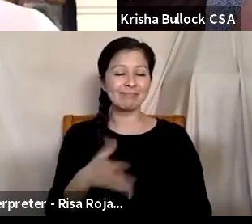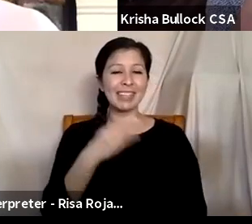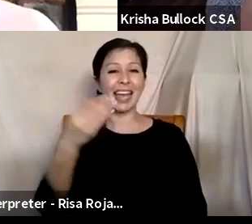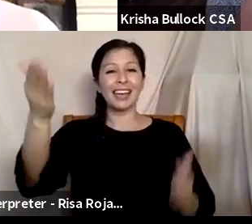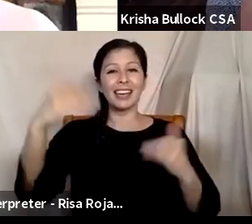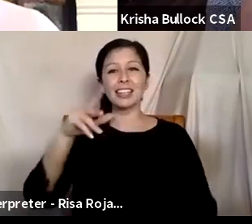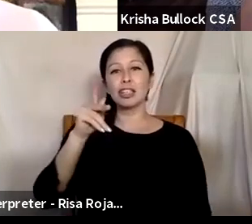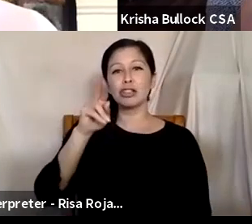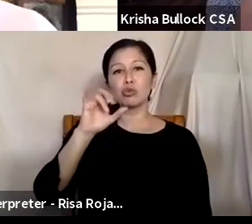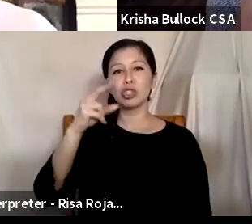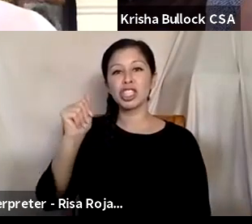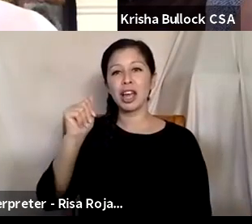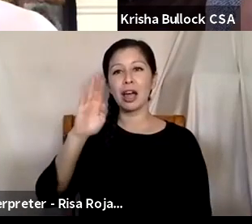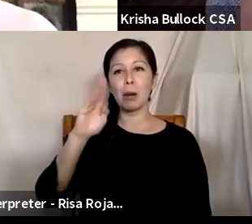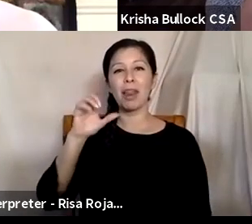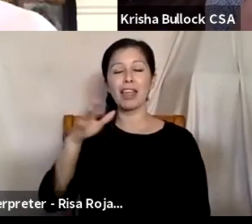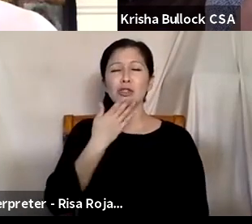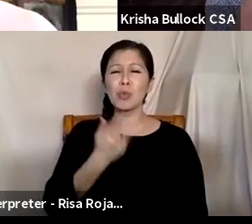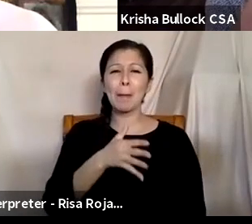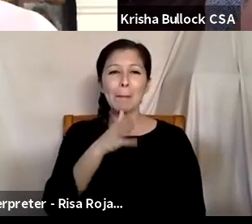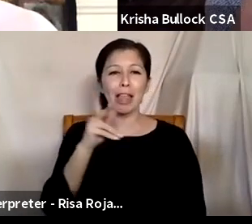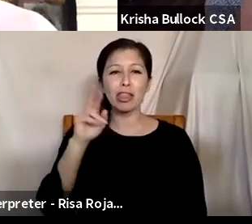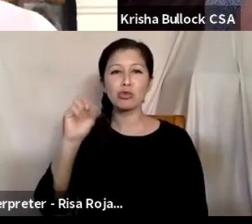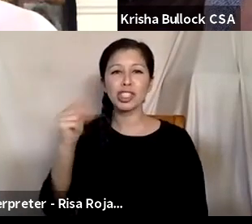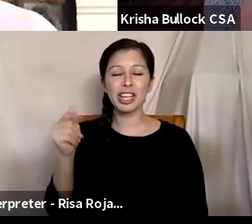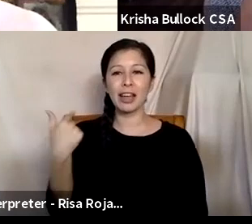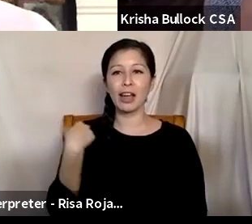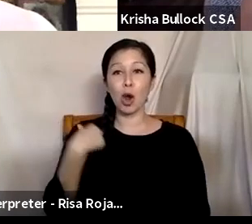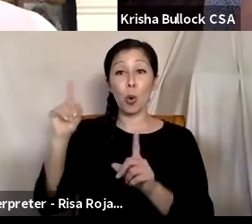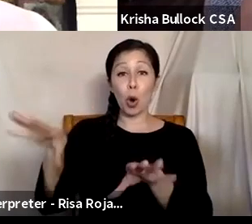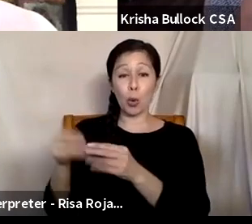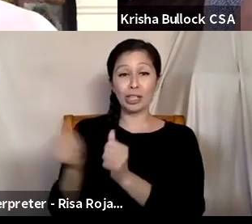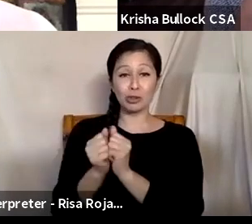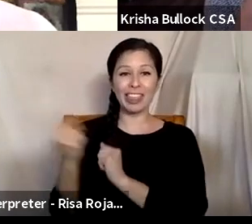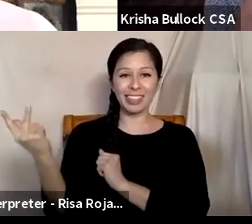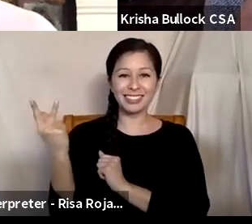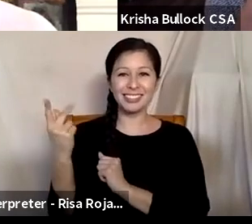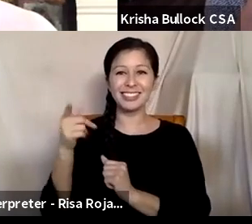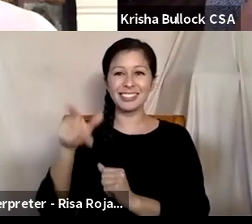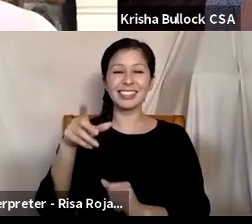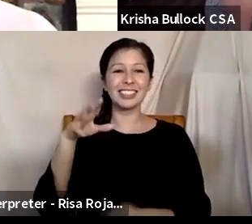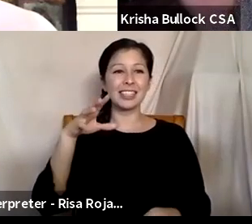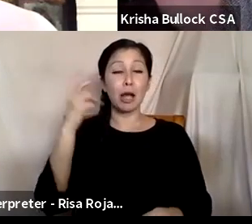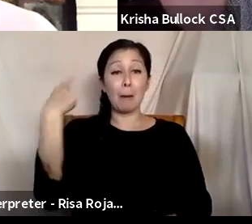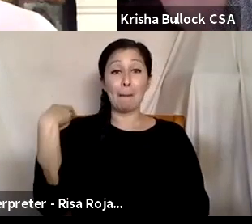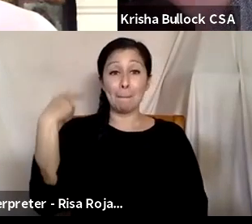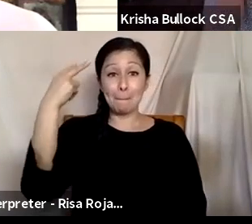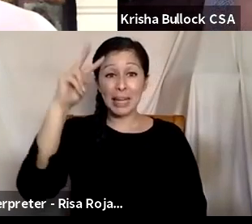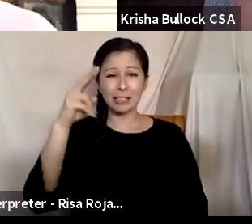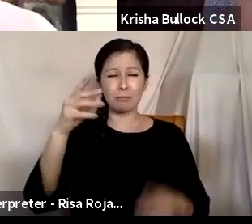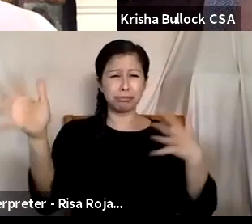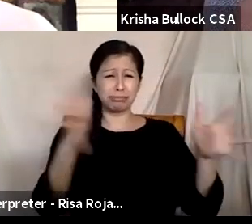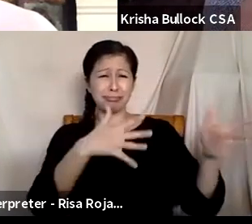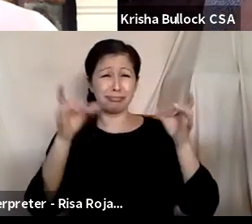Krisha, sweet mother Krisha. Not only do we attend weddings together in storm-ridden Mexico,